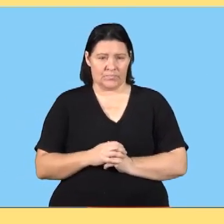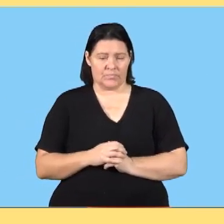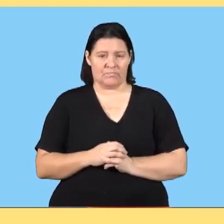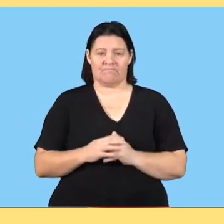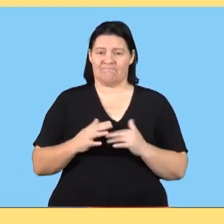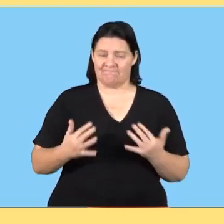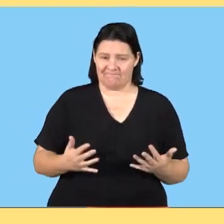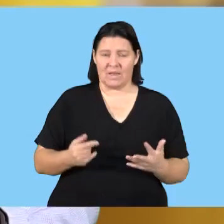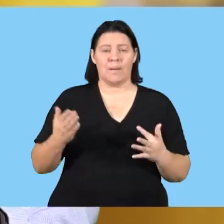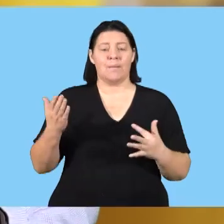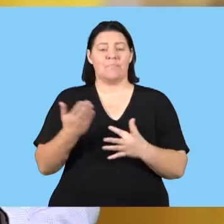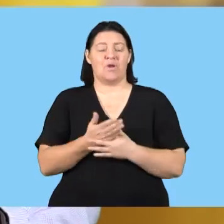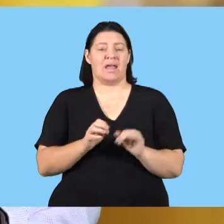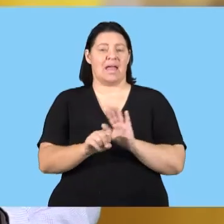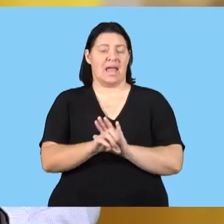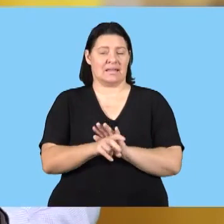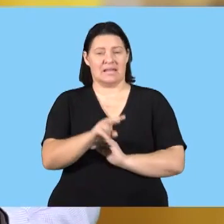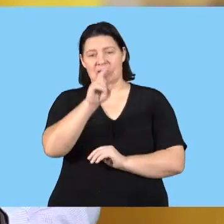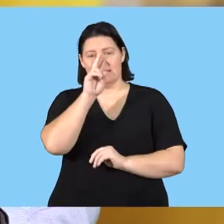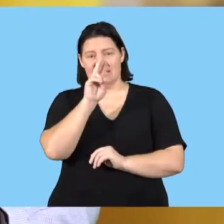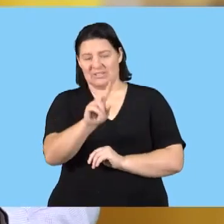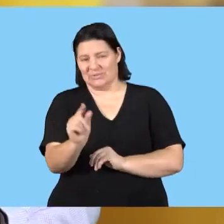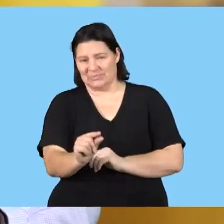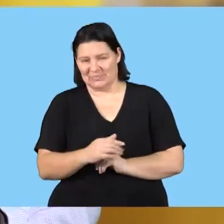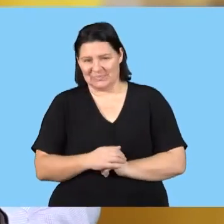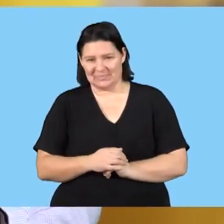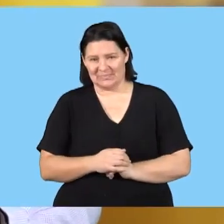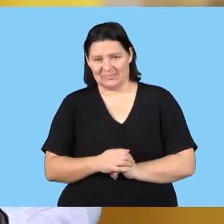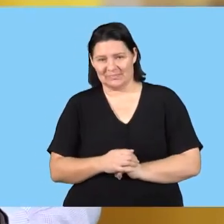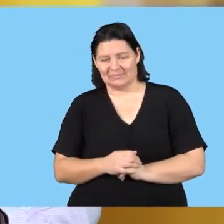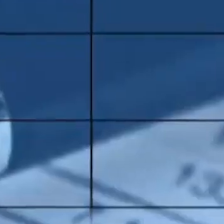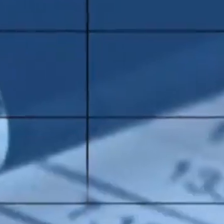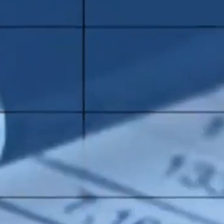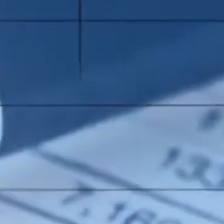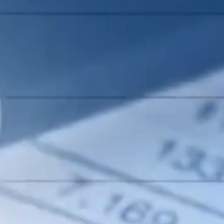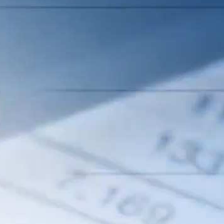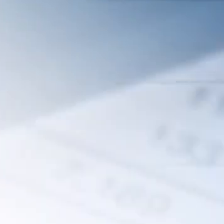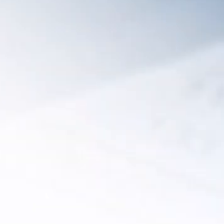Dear learners, we're going to go for an ad break, and I'm going to see you in a short while.